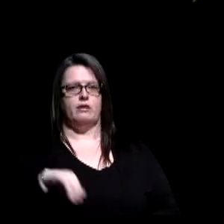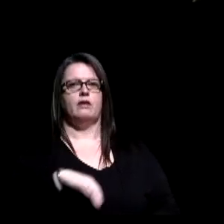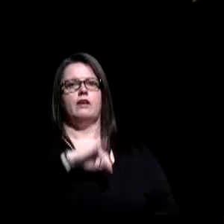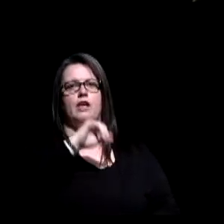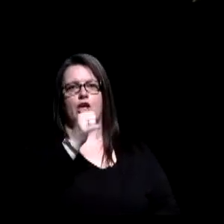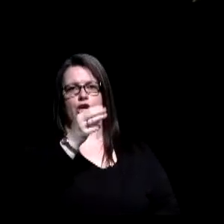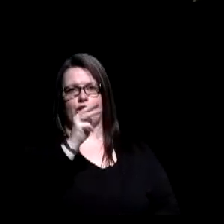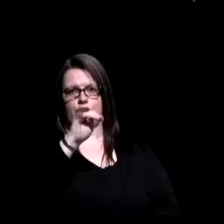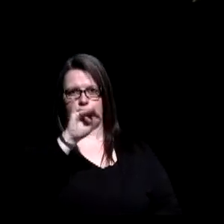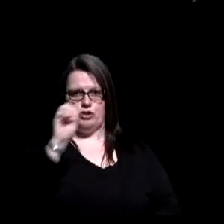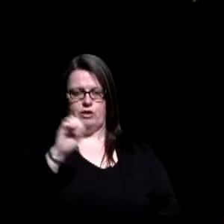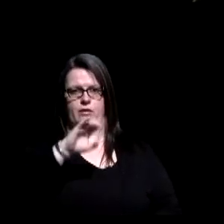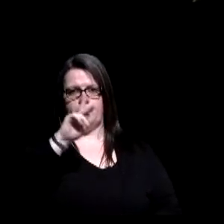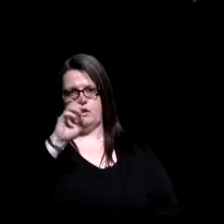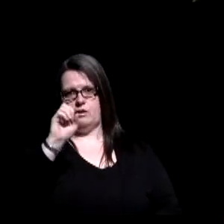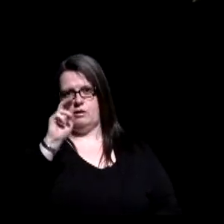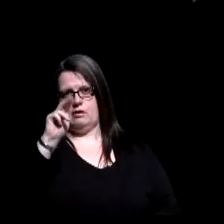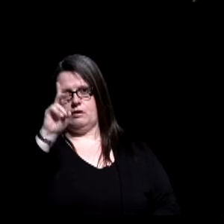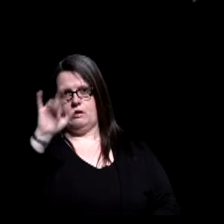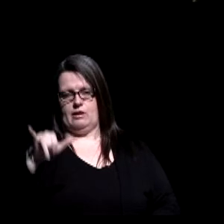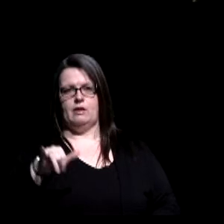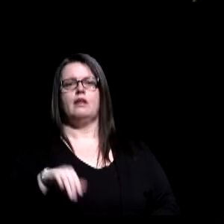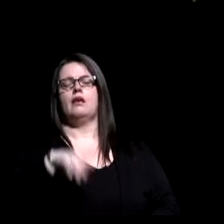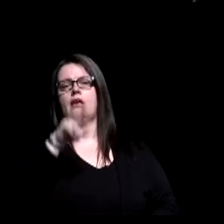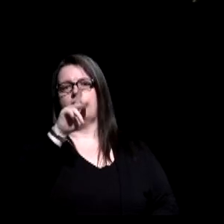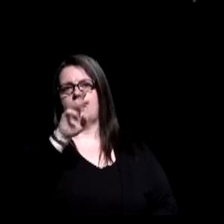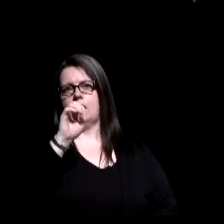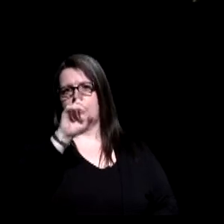Jamie Kennedy, Kelly Martin.